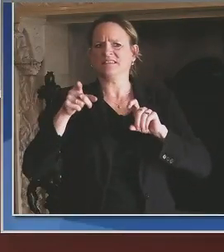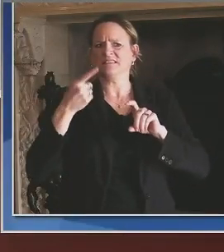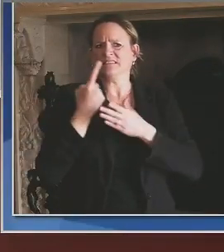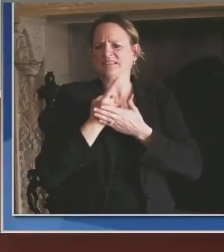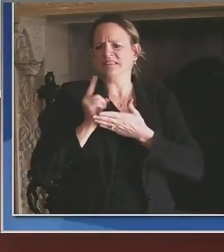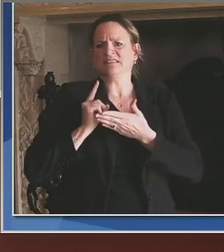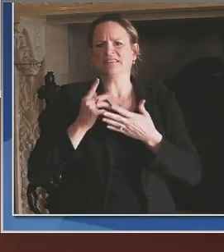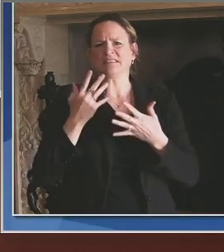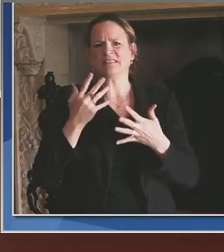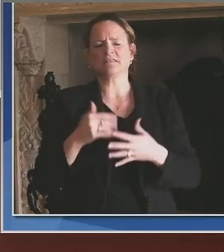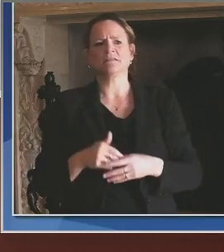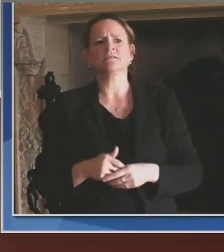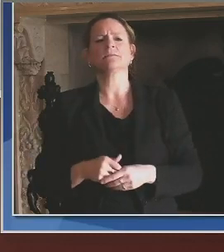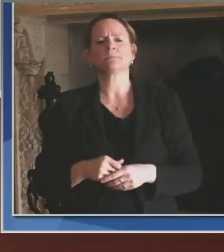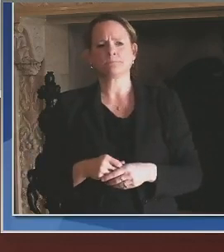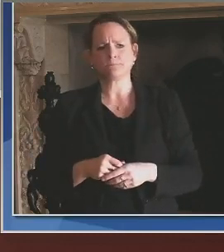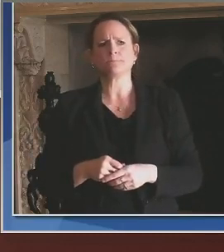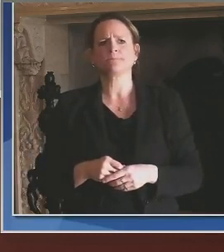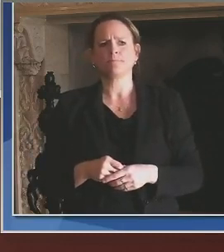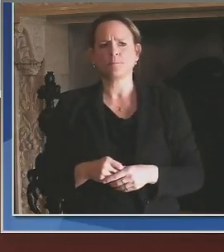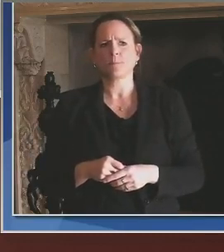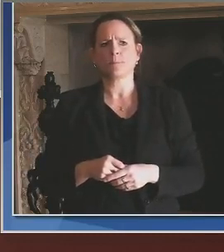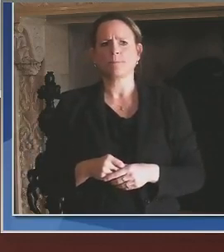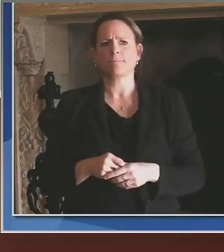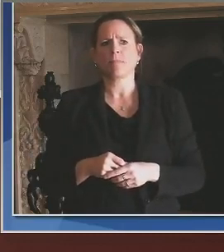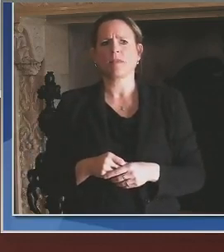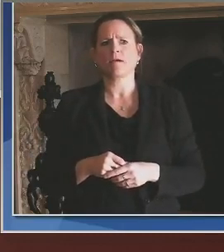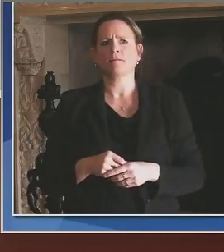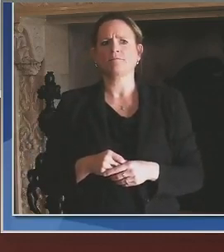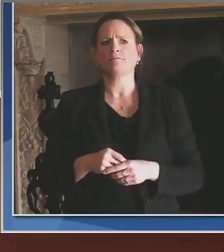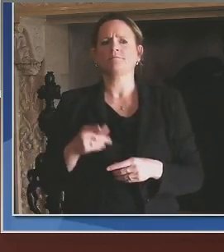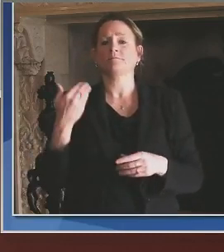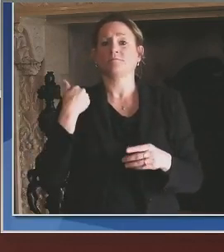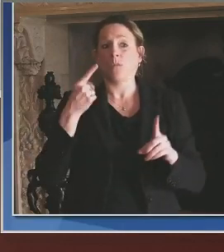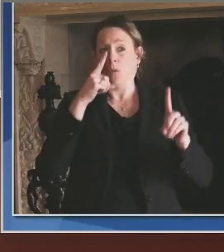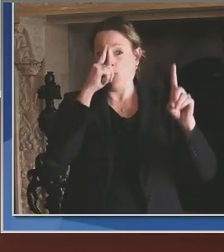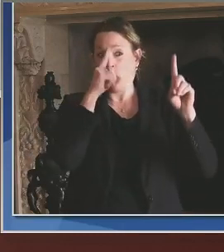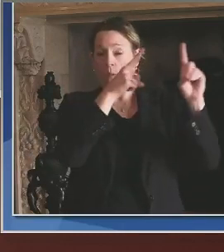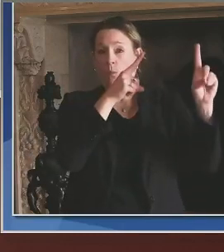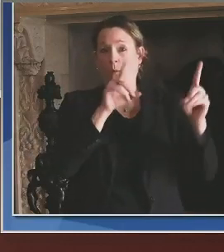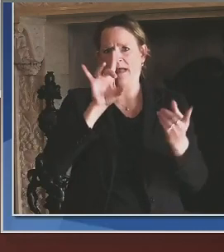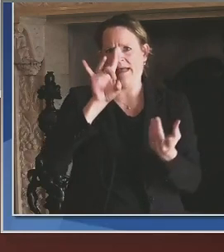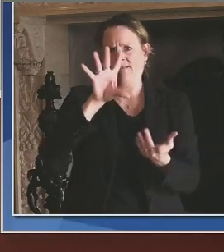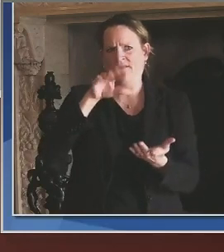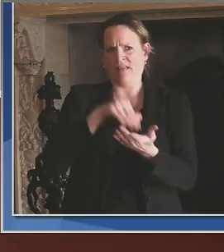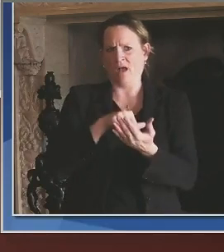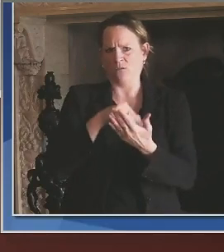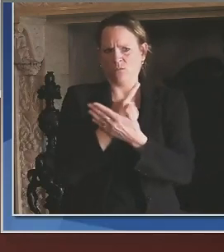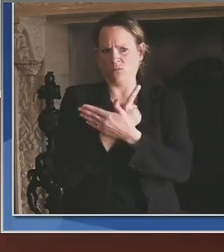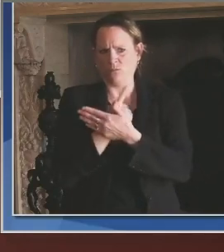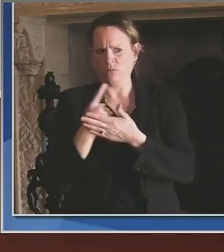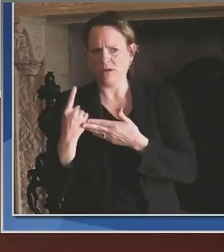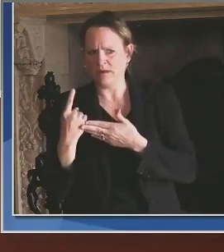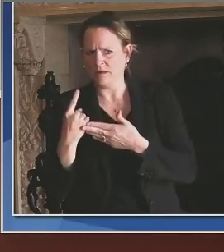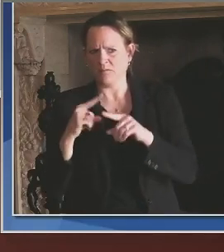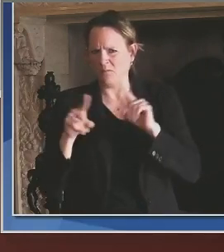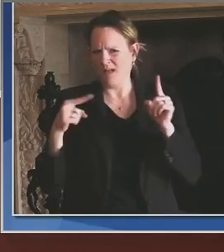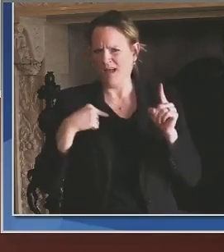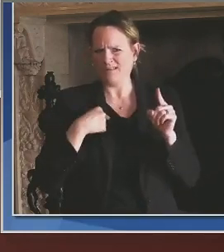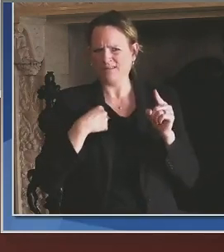Badger Bounce Back Plan set a goal of 85,000 a week, and over the past 14 days, not counting the numbers you just